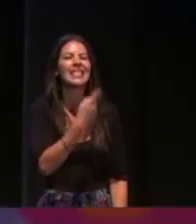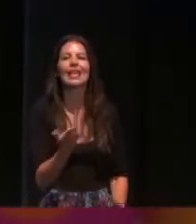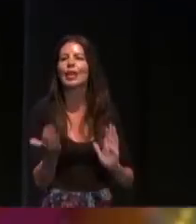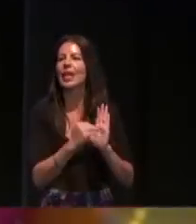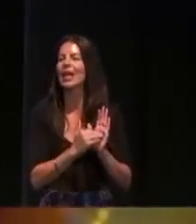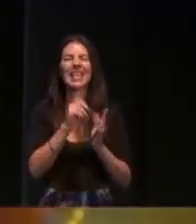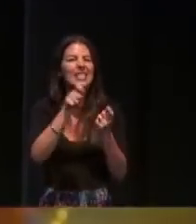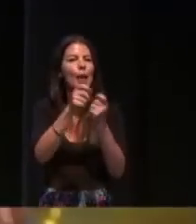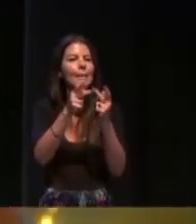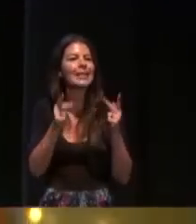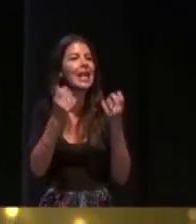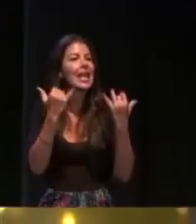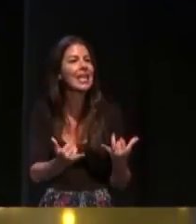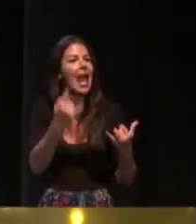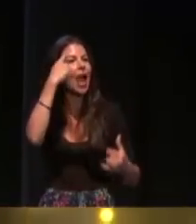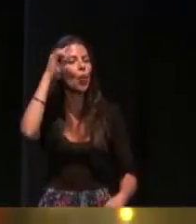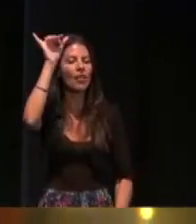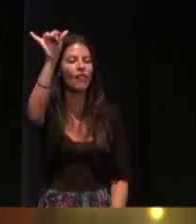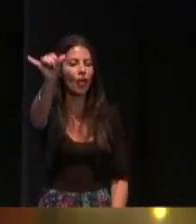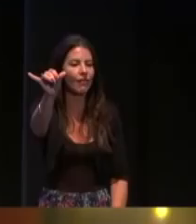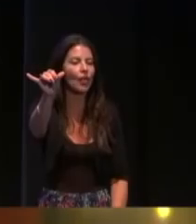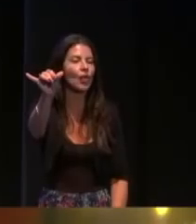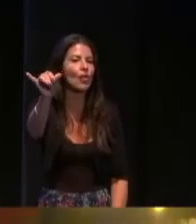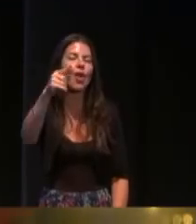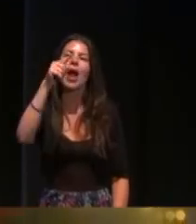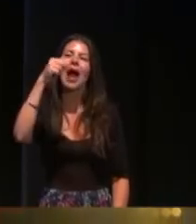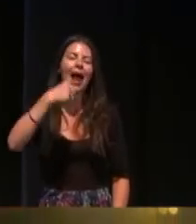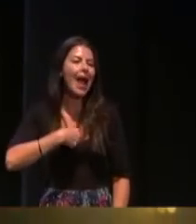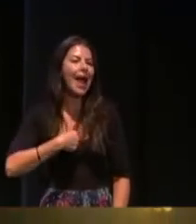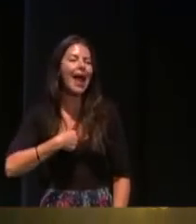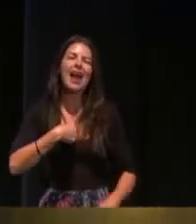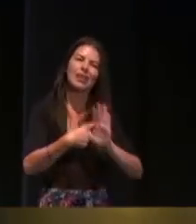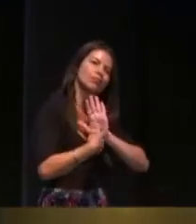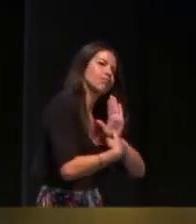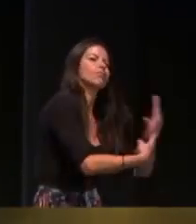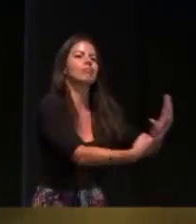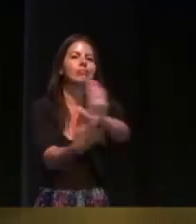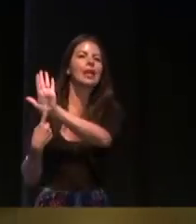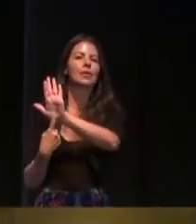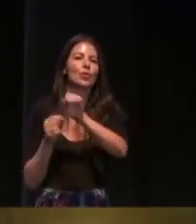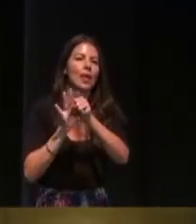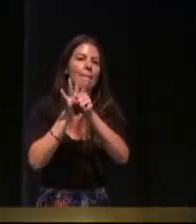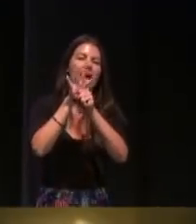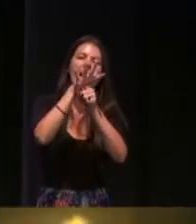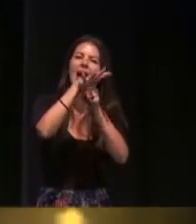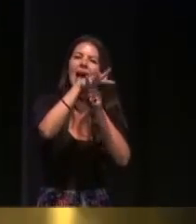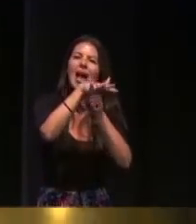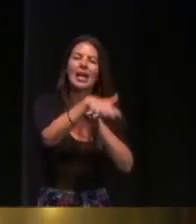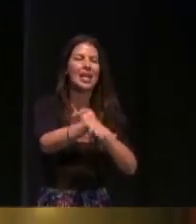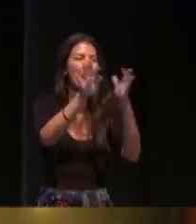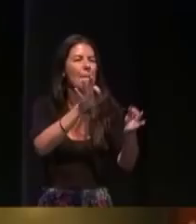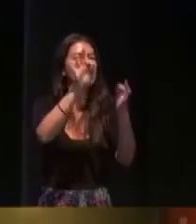Say right where you are. Say, now and forever, I demonstrate abundance,